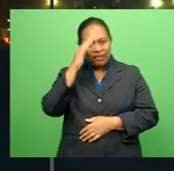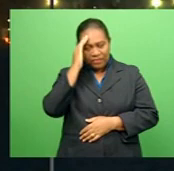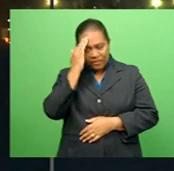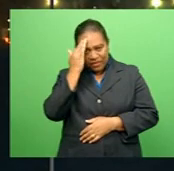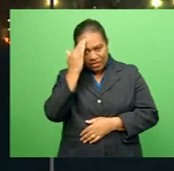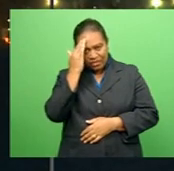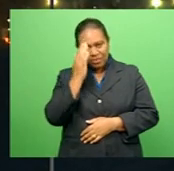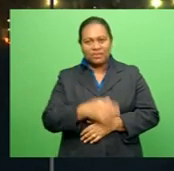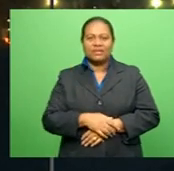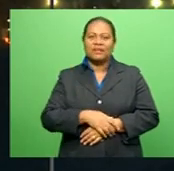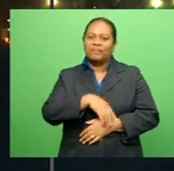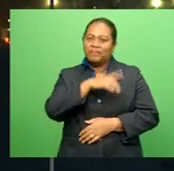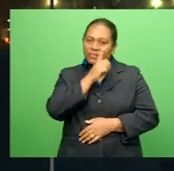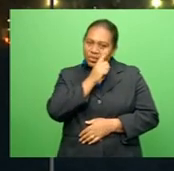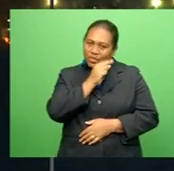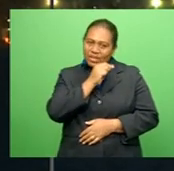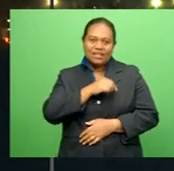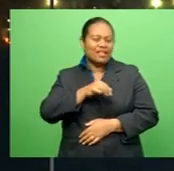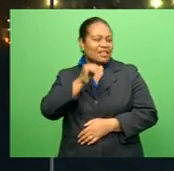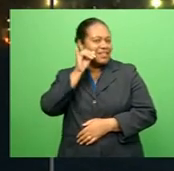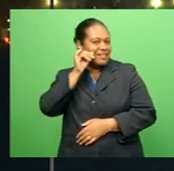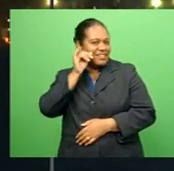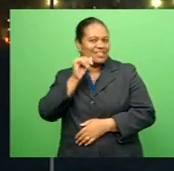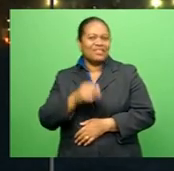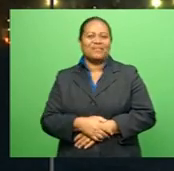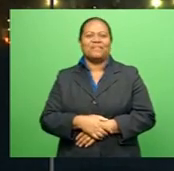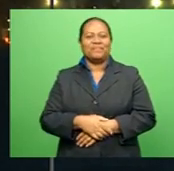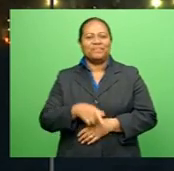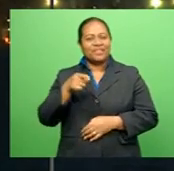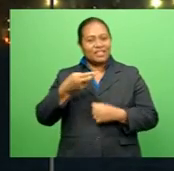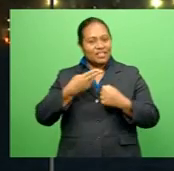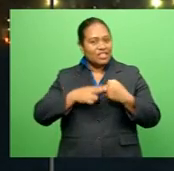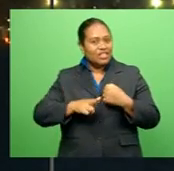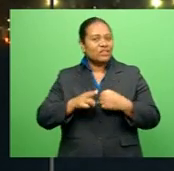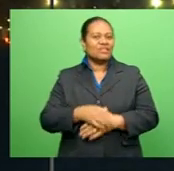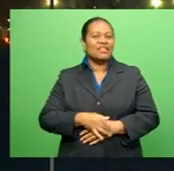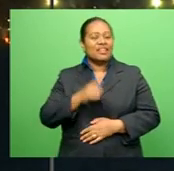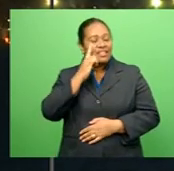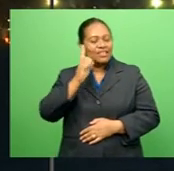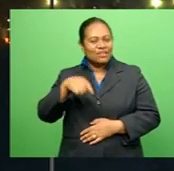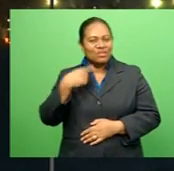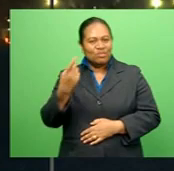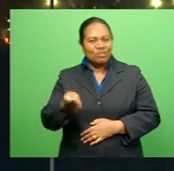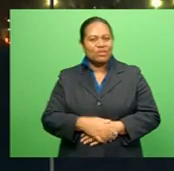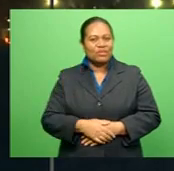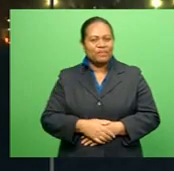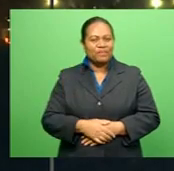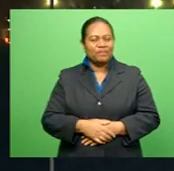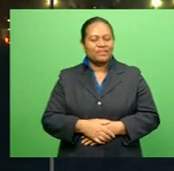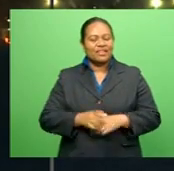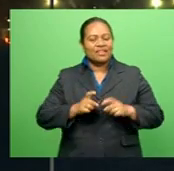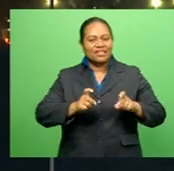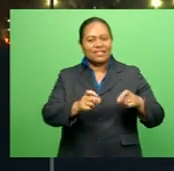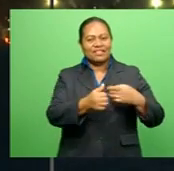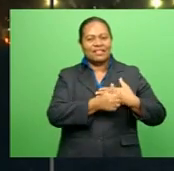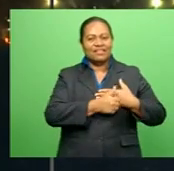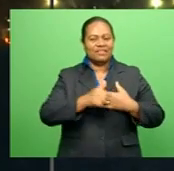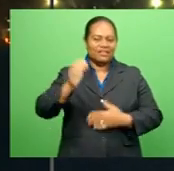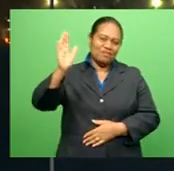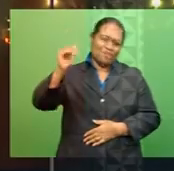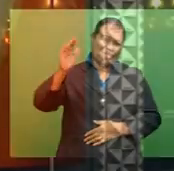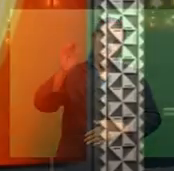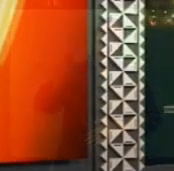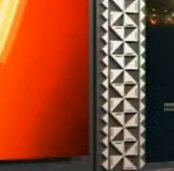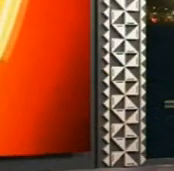accounts Including Facebook, Twitter and Instagram That's your news this evening I'll see you again tomorrow Until then, stay safe Mode